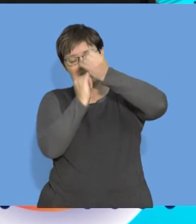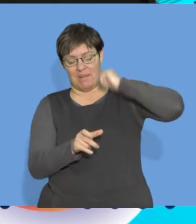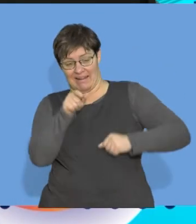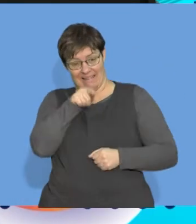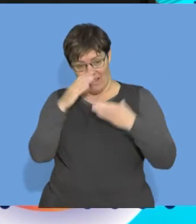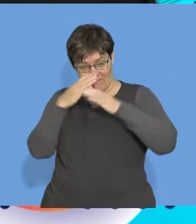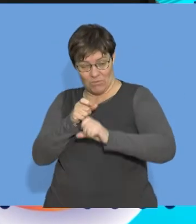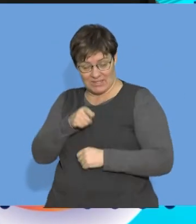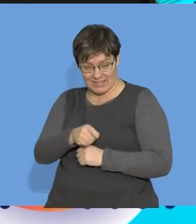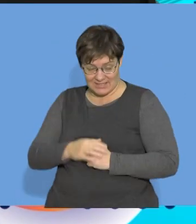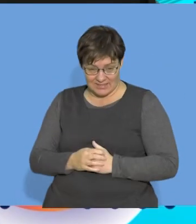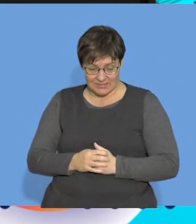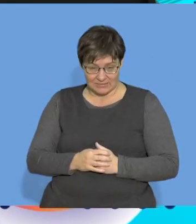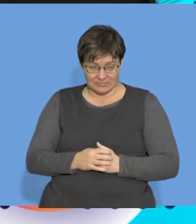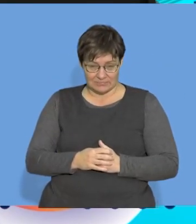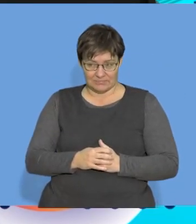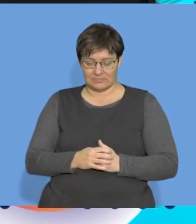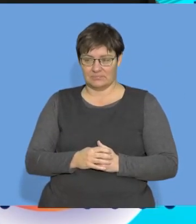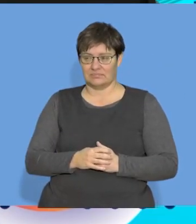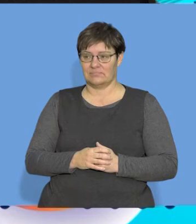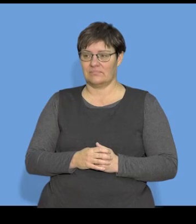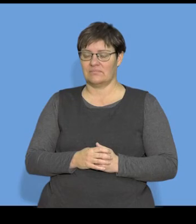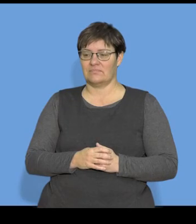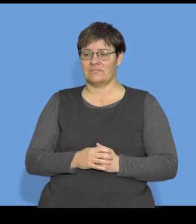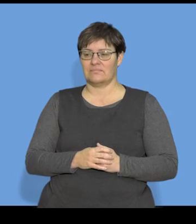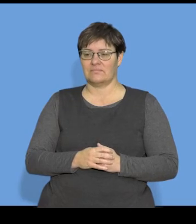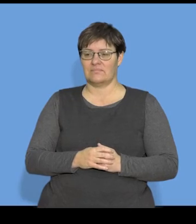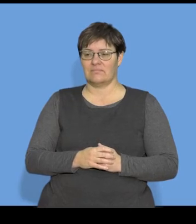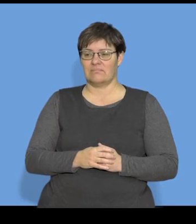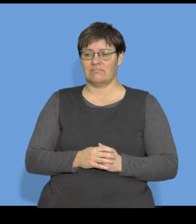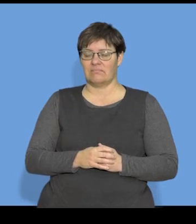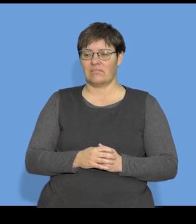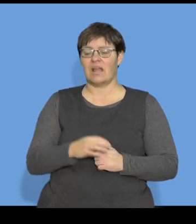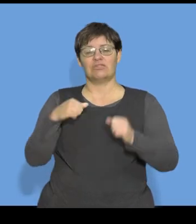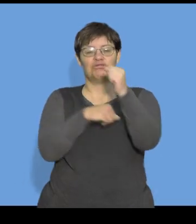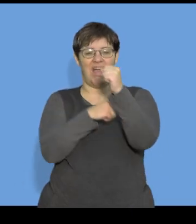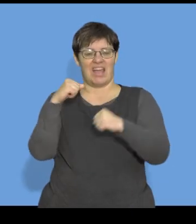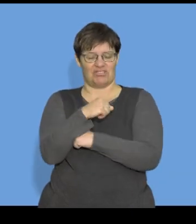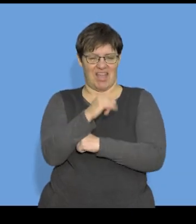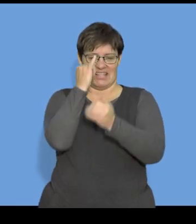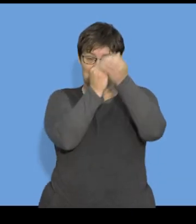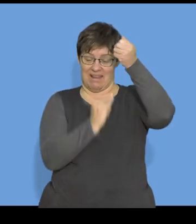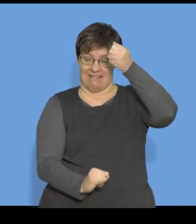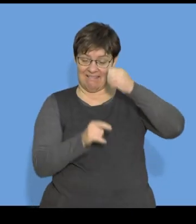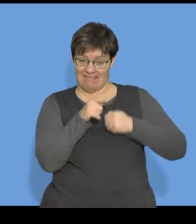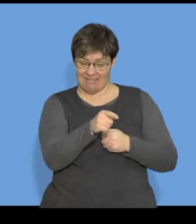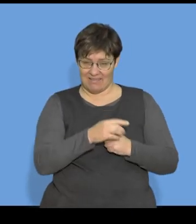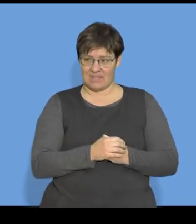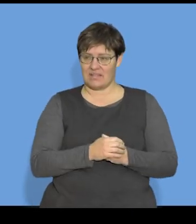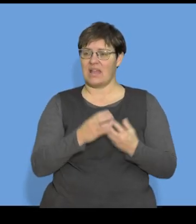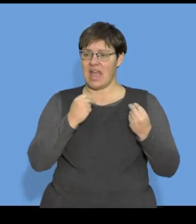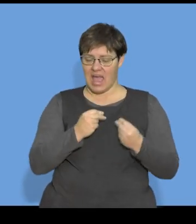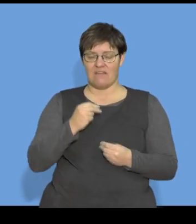cord and the brain. Now we're looking at the spinal cord. Here's the structure of the spinal cord. We've got the gray